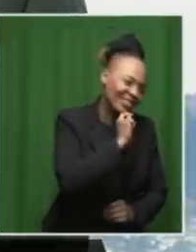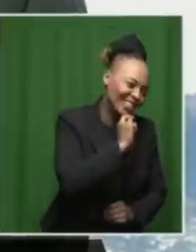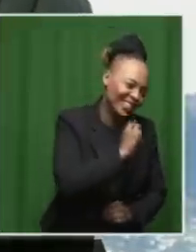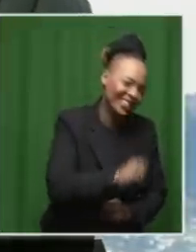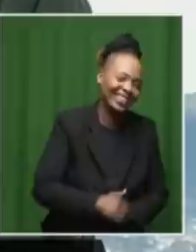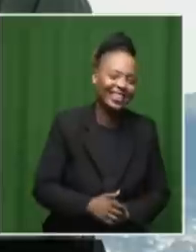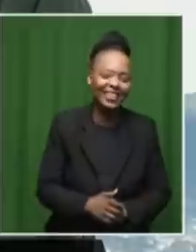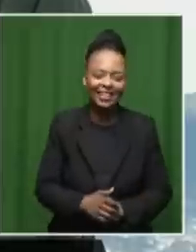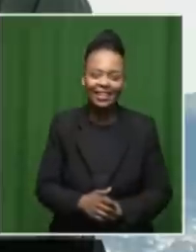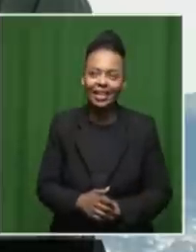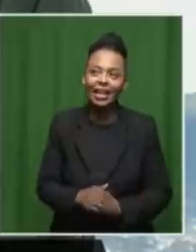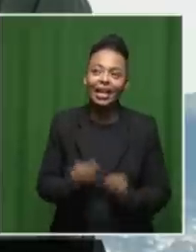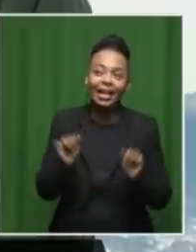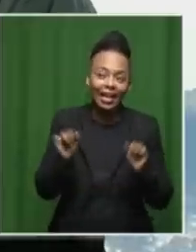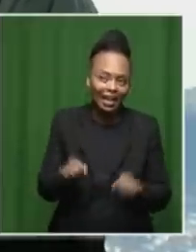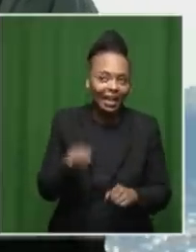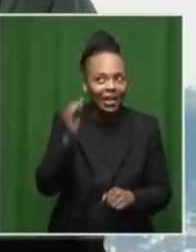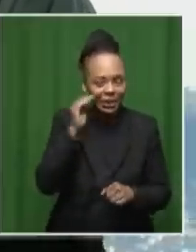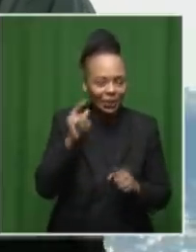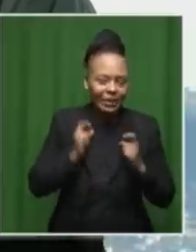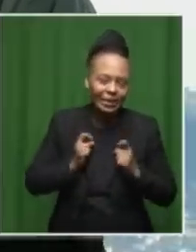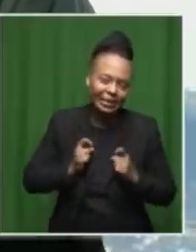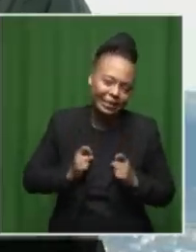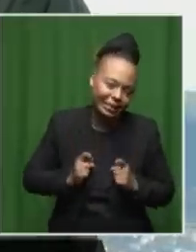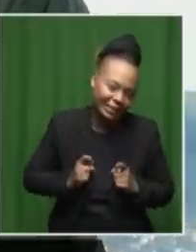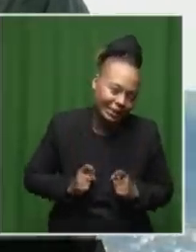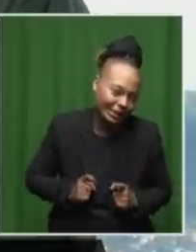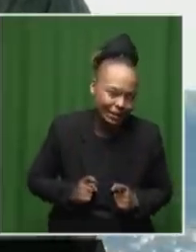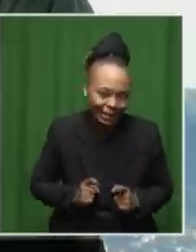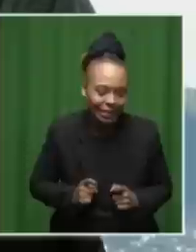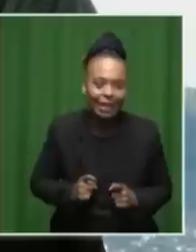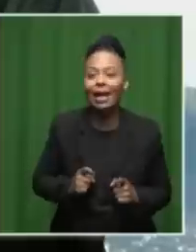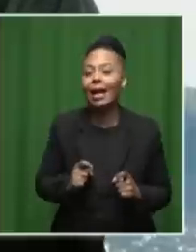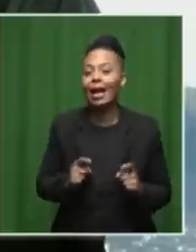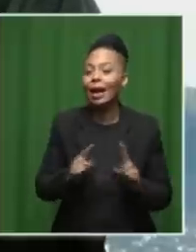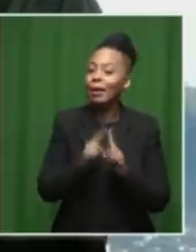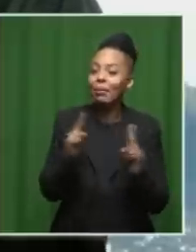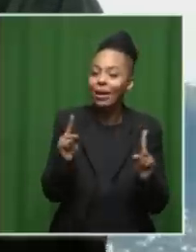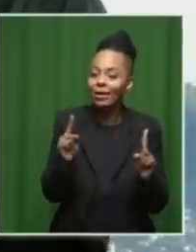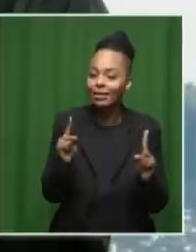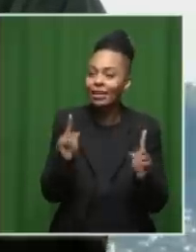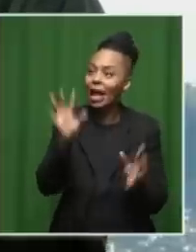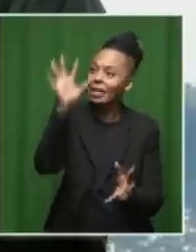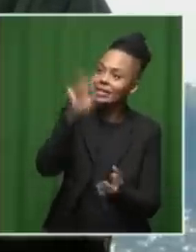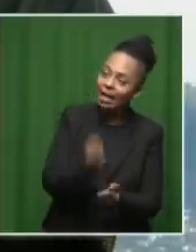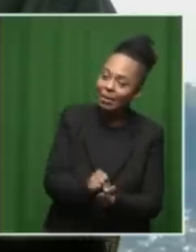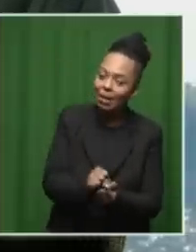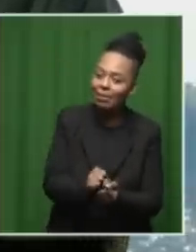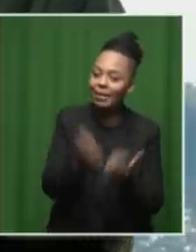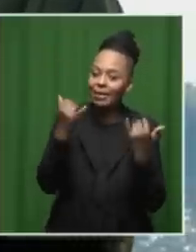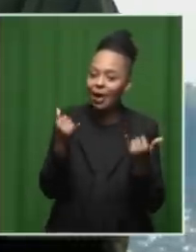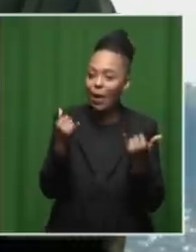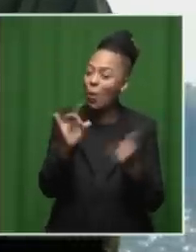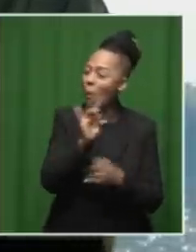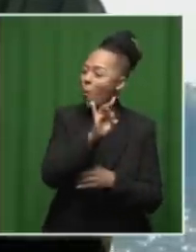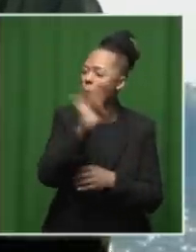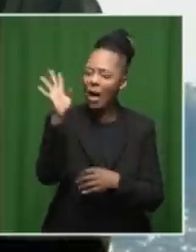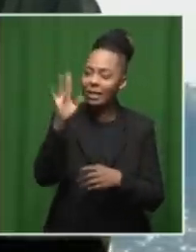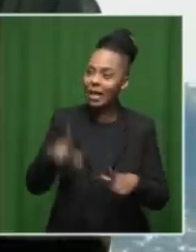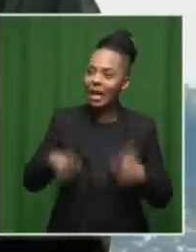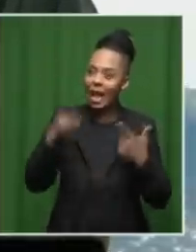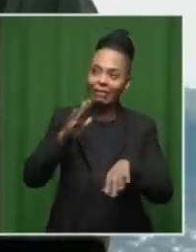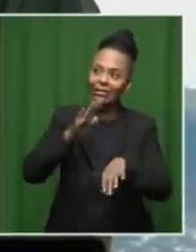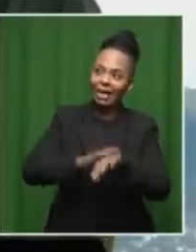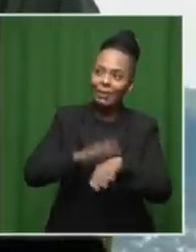the exhaustion, you know, talk to us. How would you sum up this once-in-a-lifetime experience of being